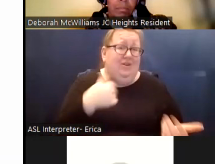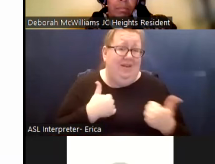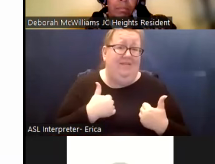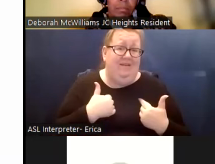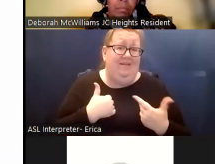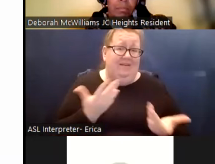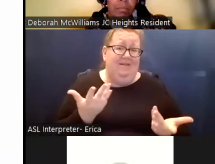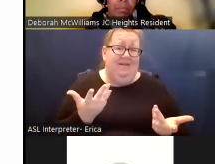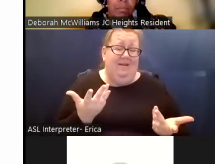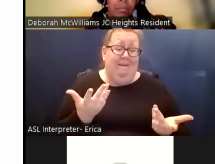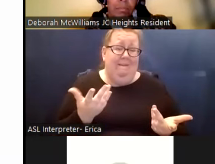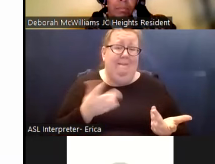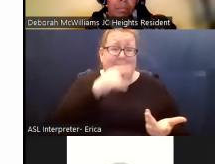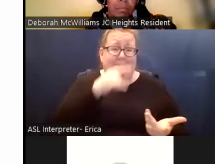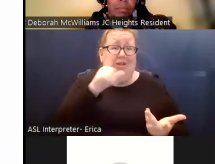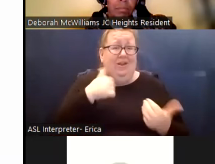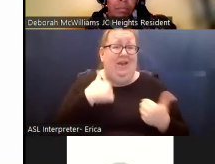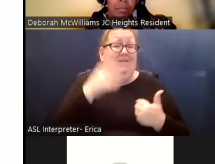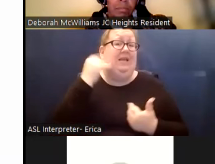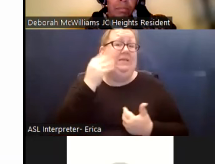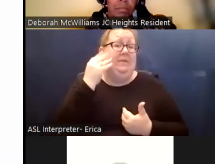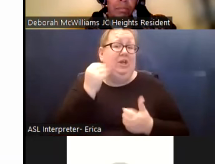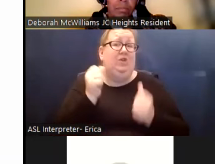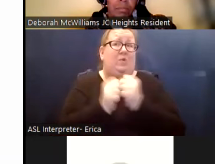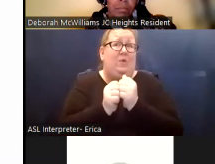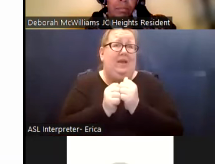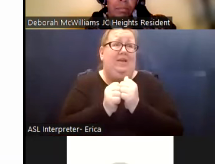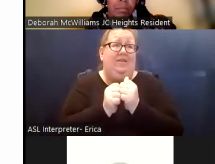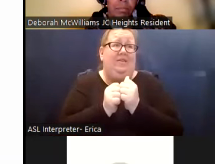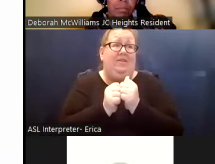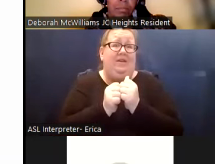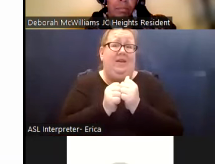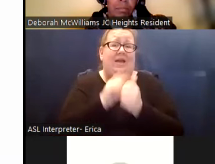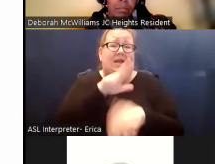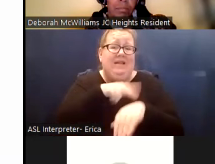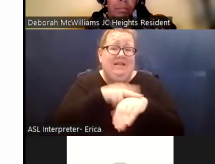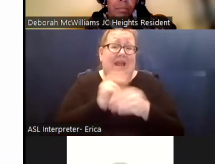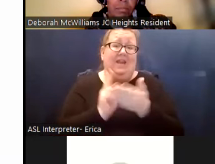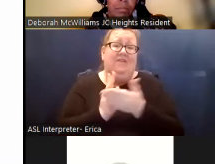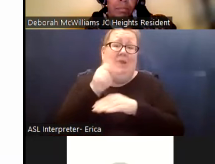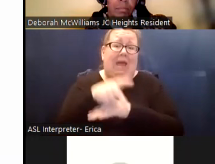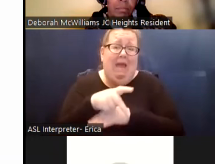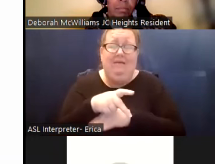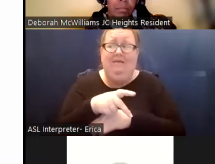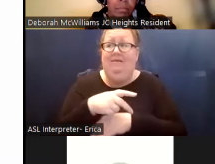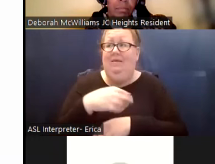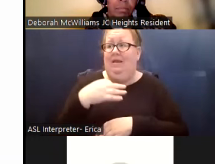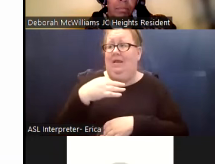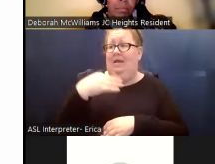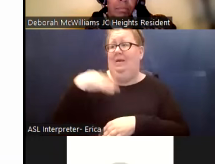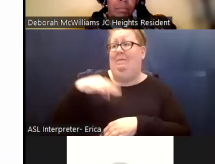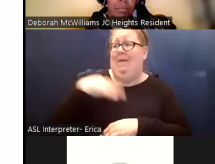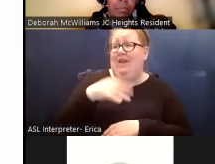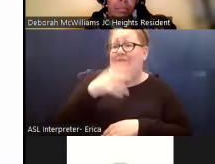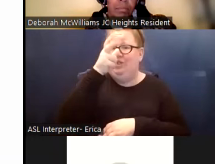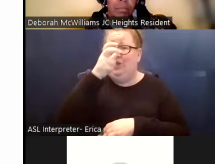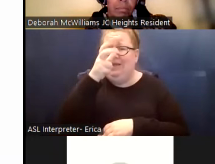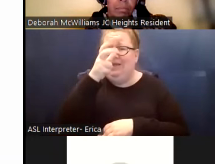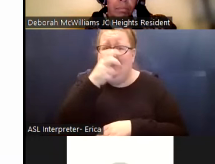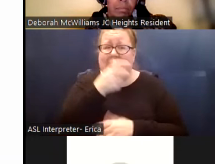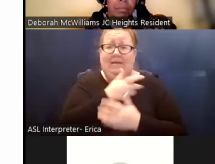to have an experience with native plants and beneficial insects and